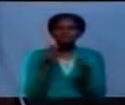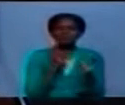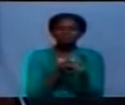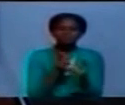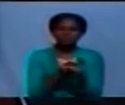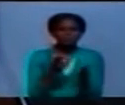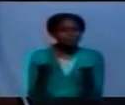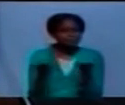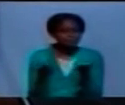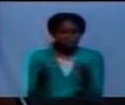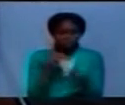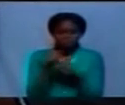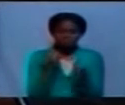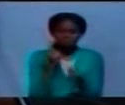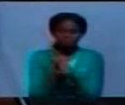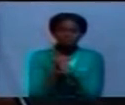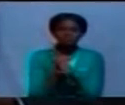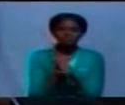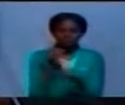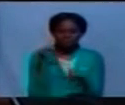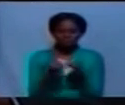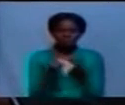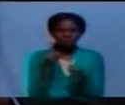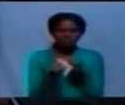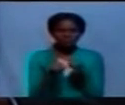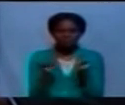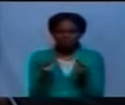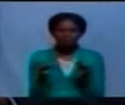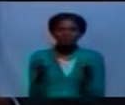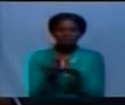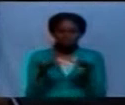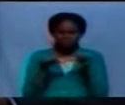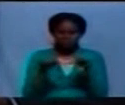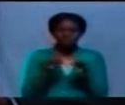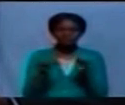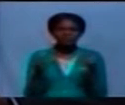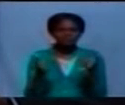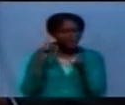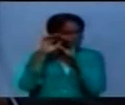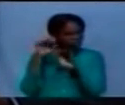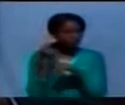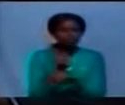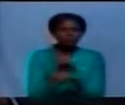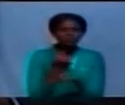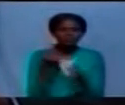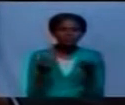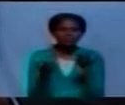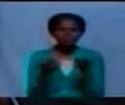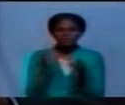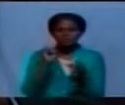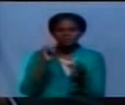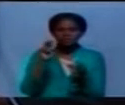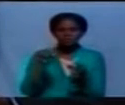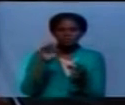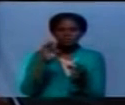So probably the year-end target that was earlier on envisaged, we may miss it. But I'm only hoping that probably the inflation levels will